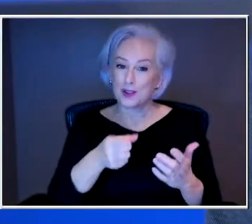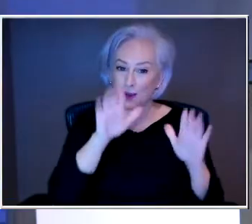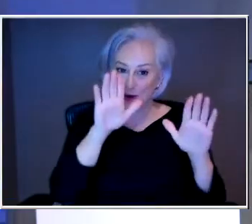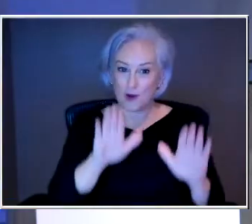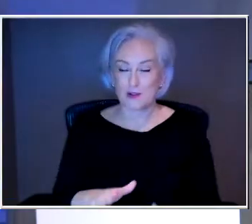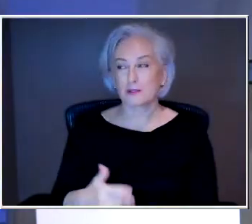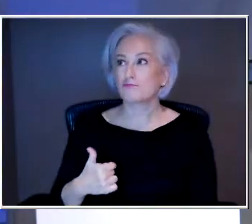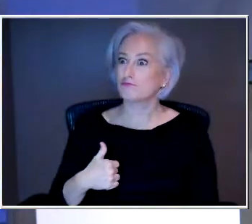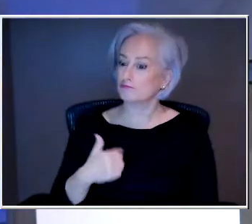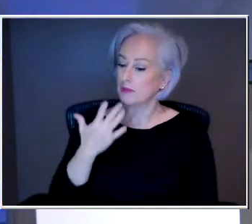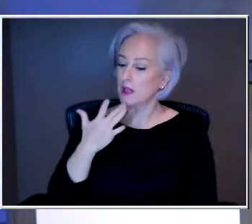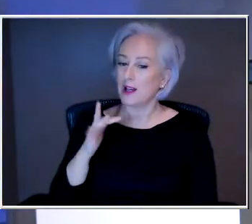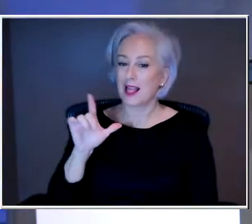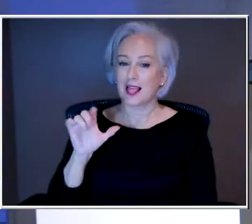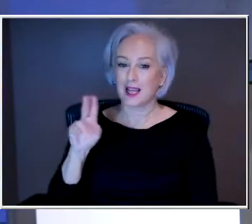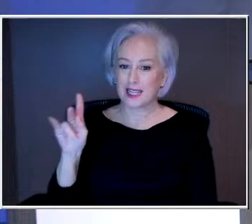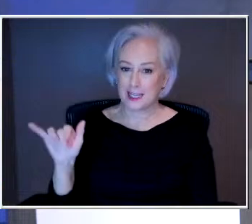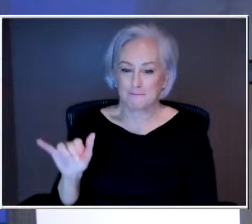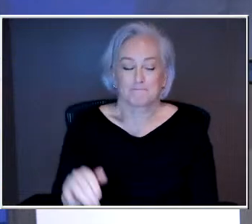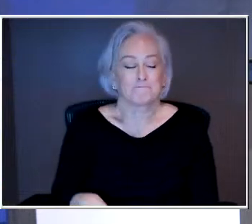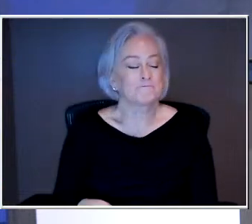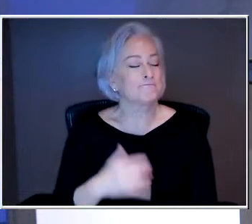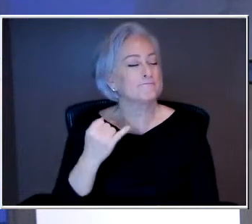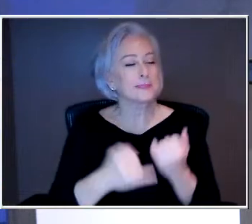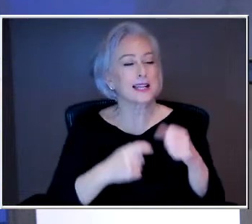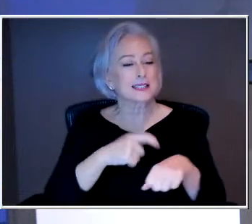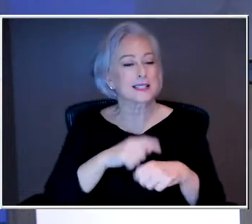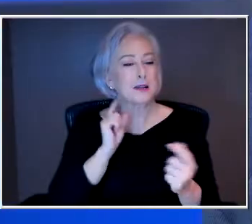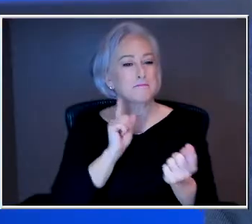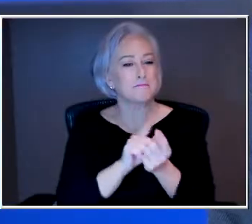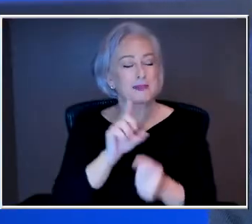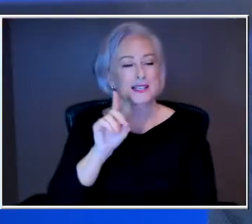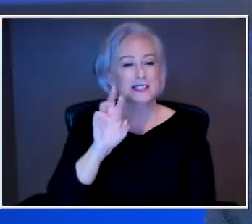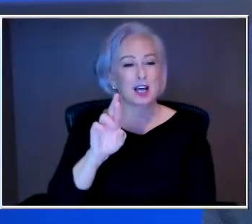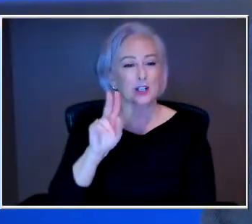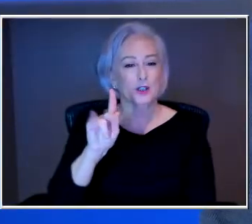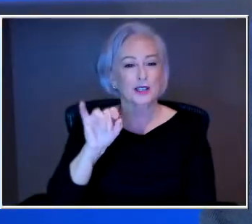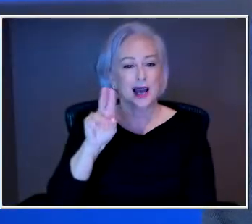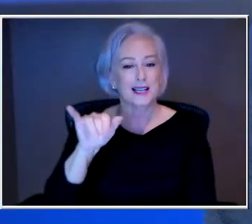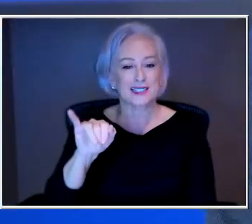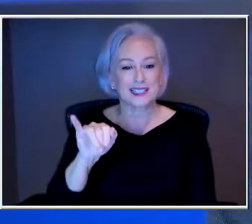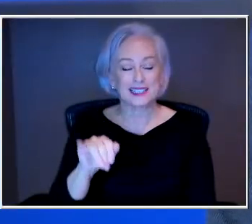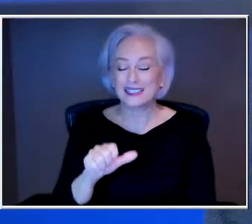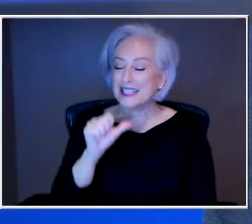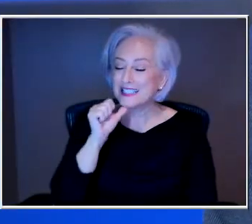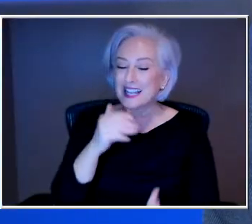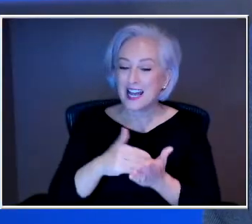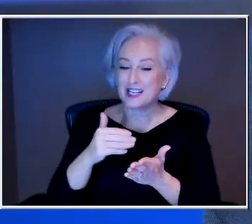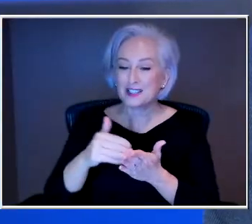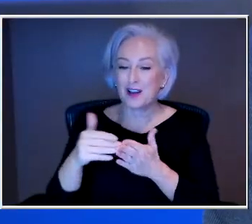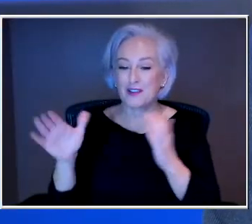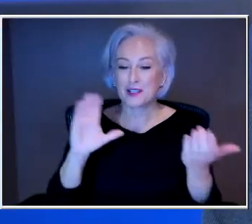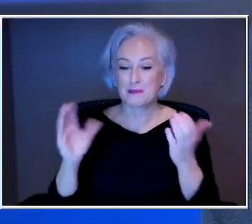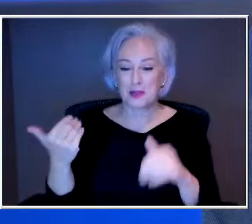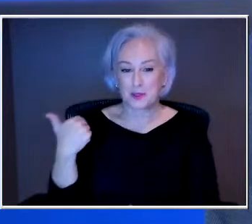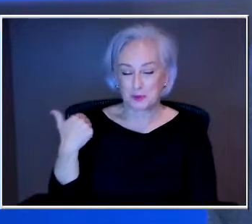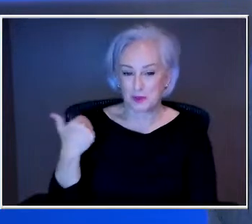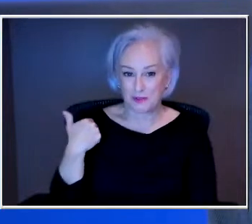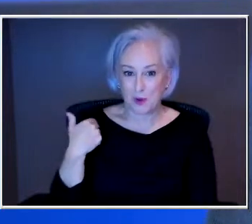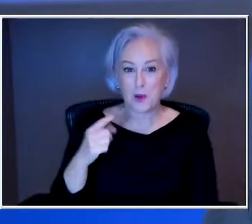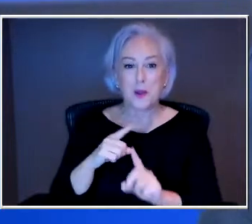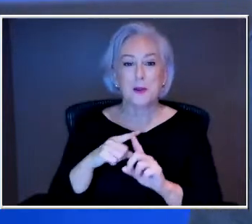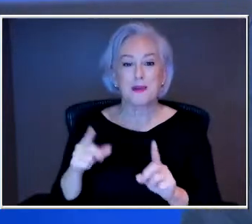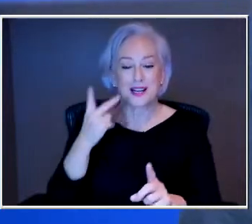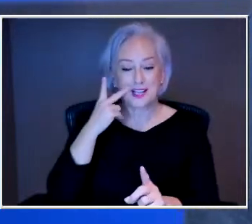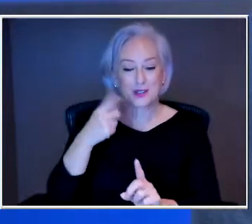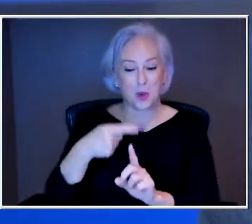was the last time that you saw Dr. Kasi? Well, I don't see him quite as frequently as I used to, but I did in fact see him about a month ago. So